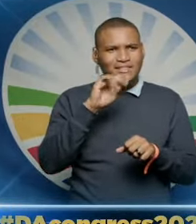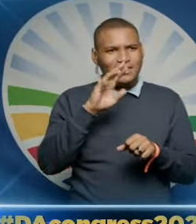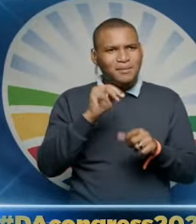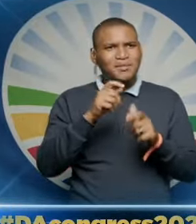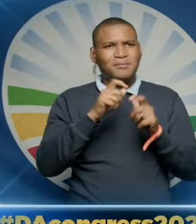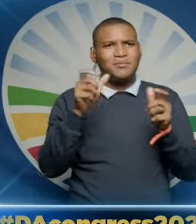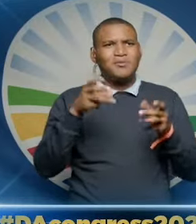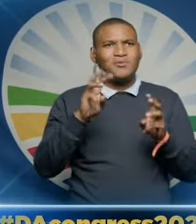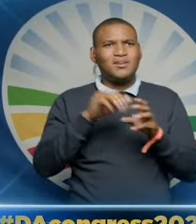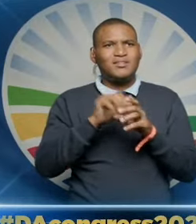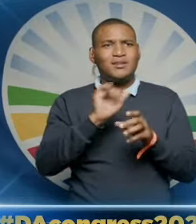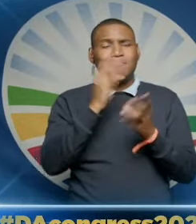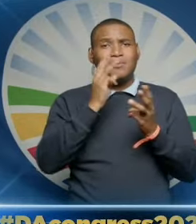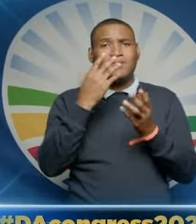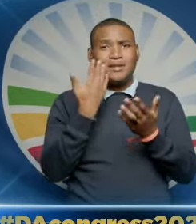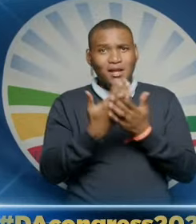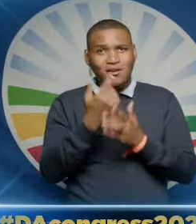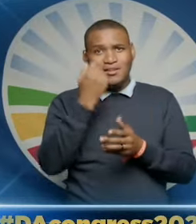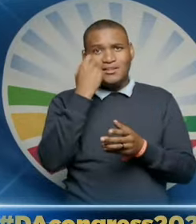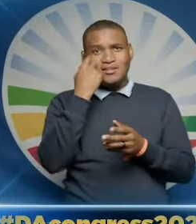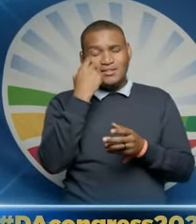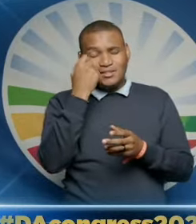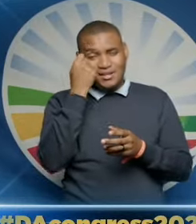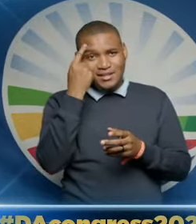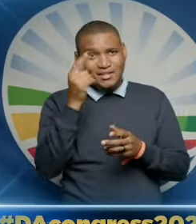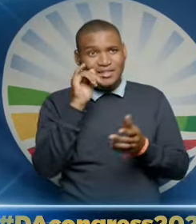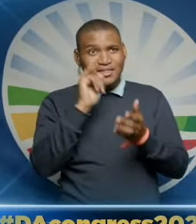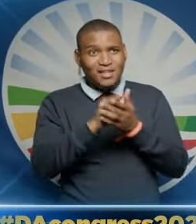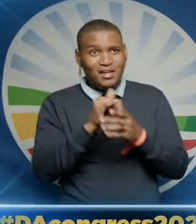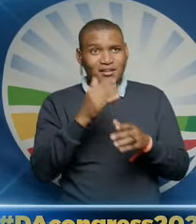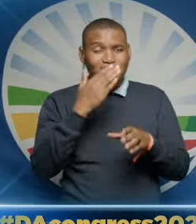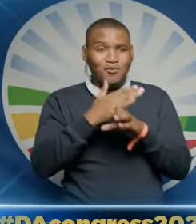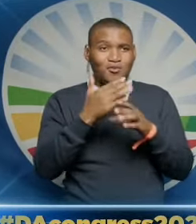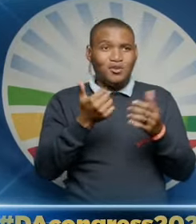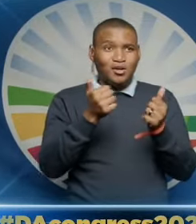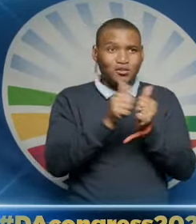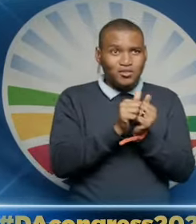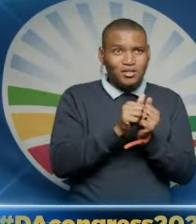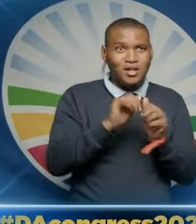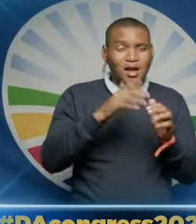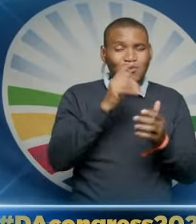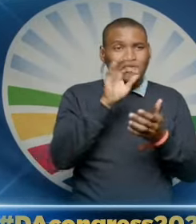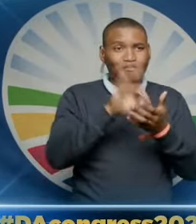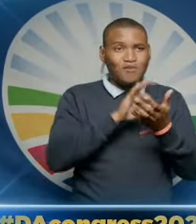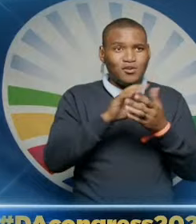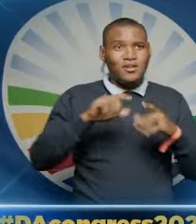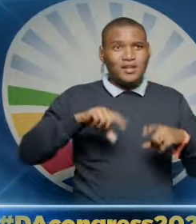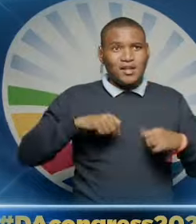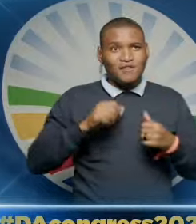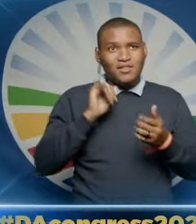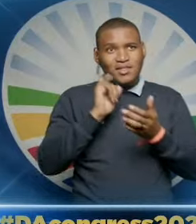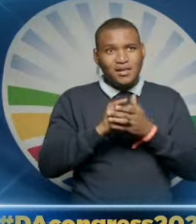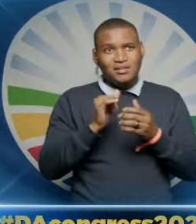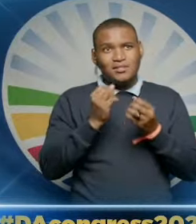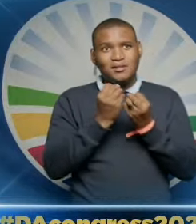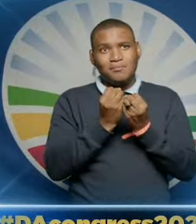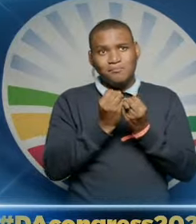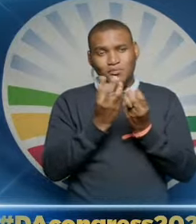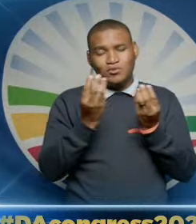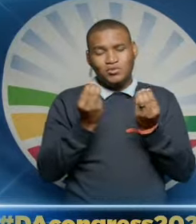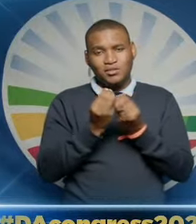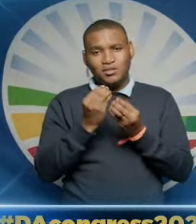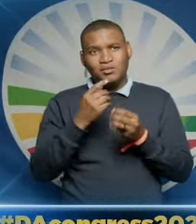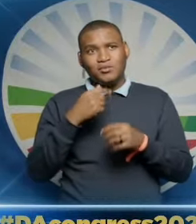people are realizing there's a direct correlation between how you vote and how you live. And that's a message that we've got to take